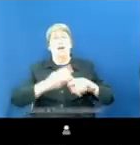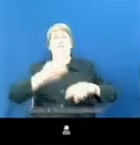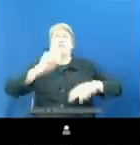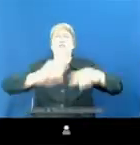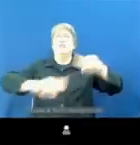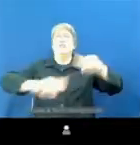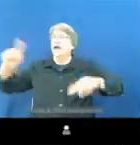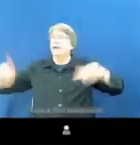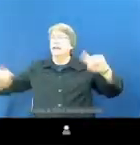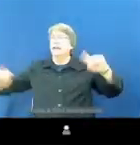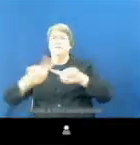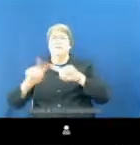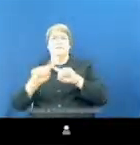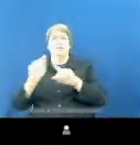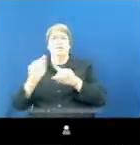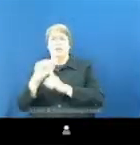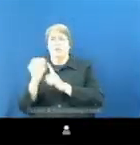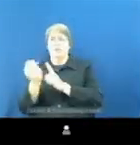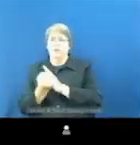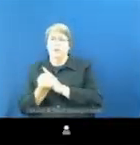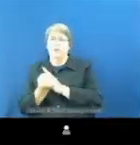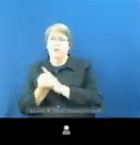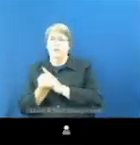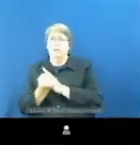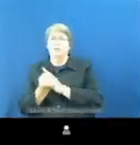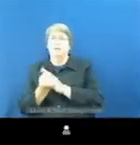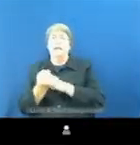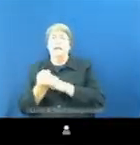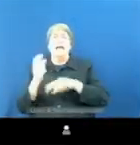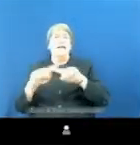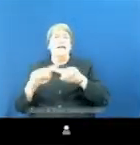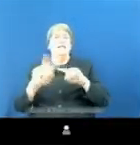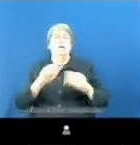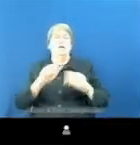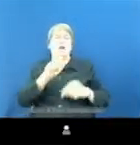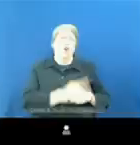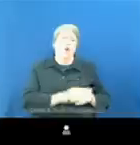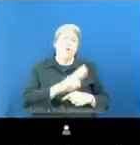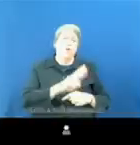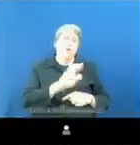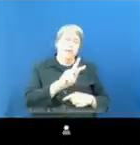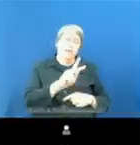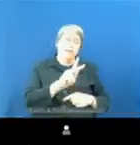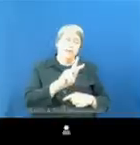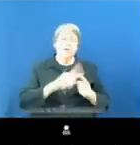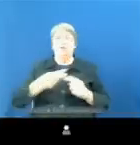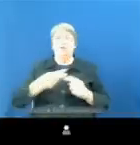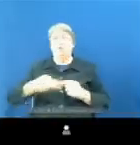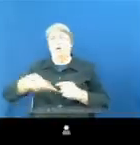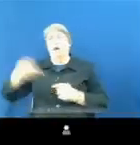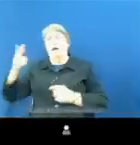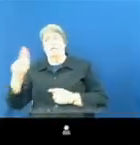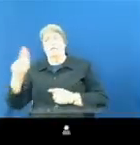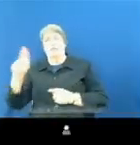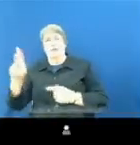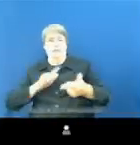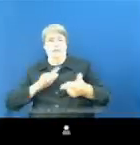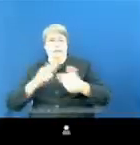settings in a range of low to higher risk interactions.